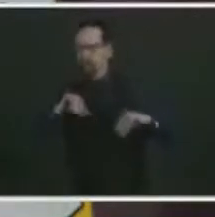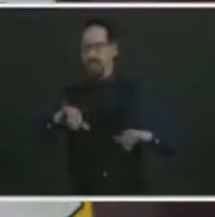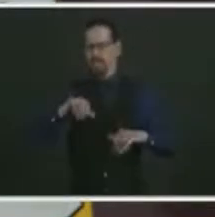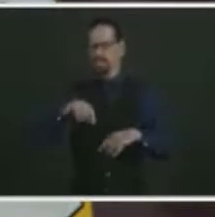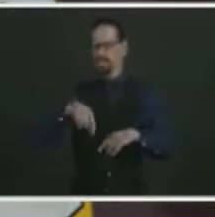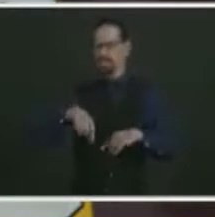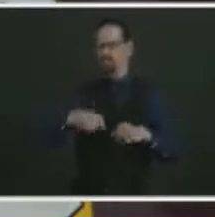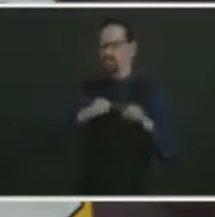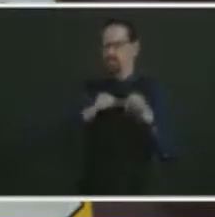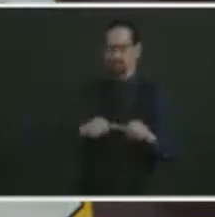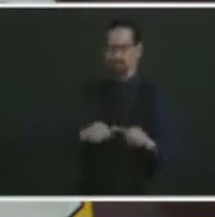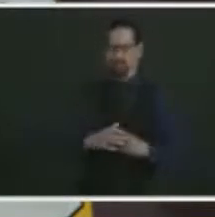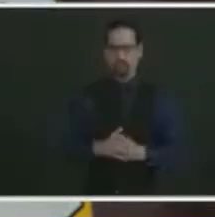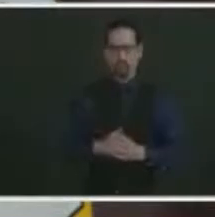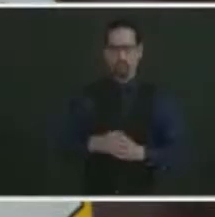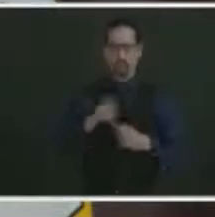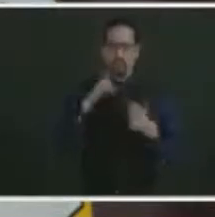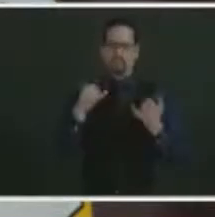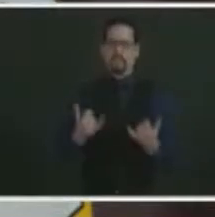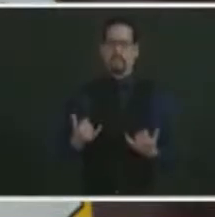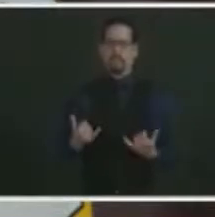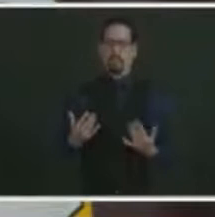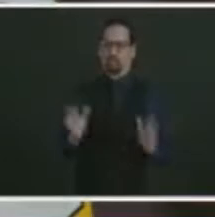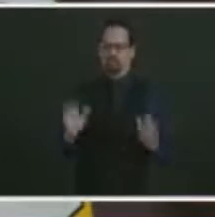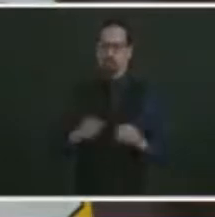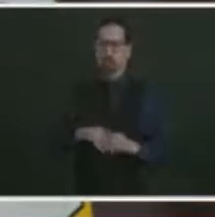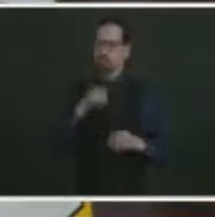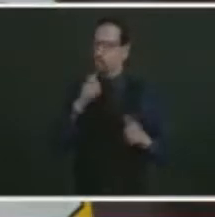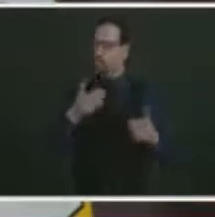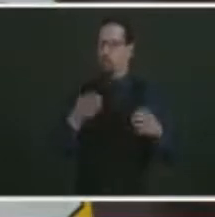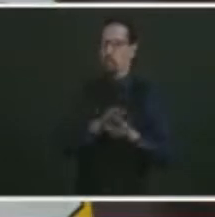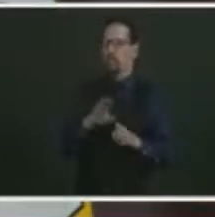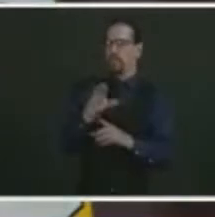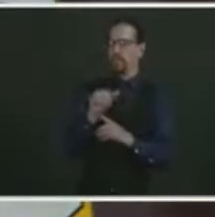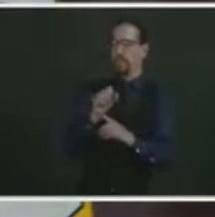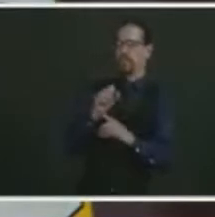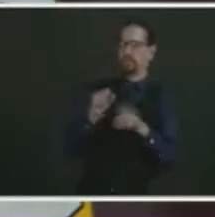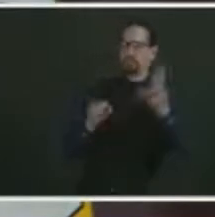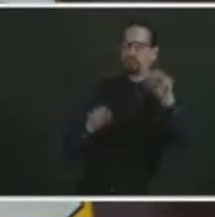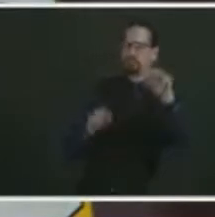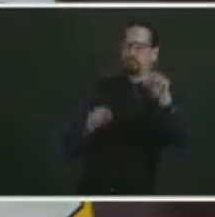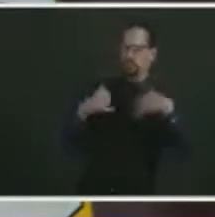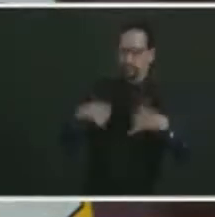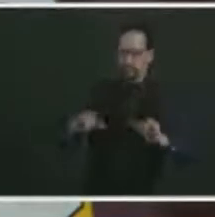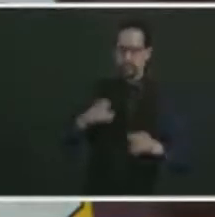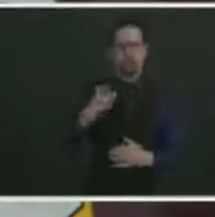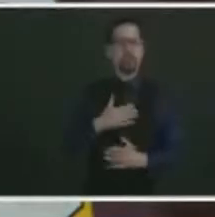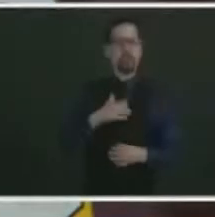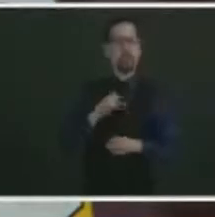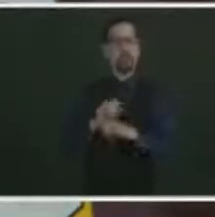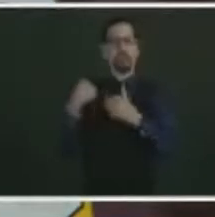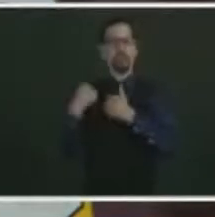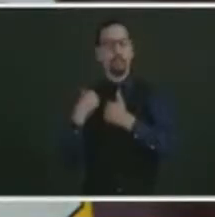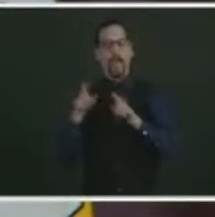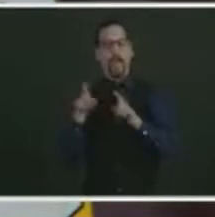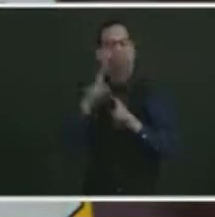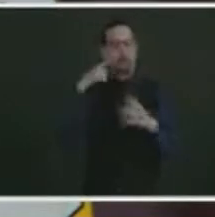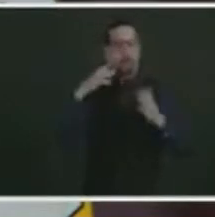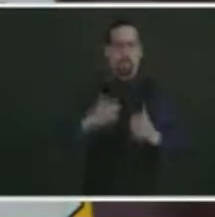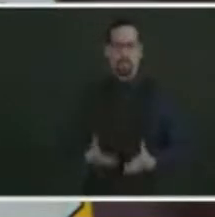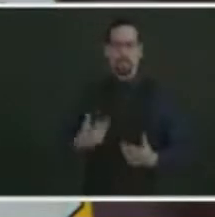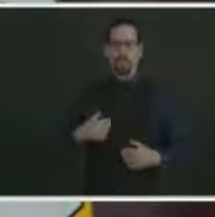that's where we are, and my job is to protect Rhode Island, to make sure that it doesn't happen, or